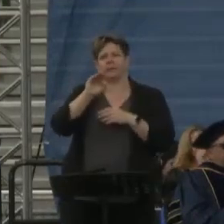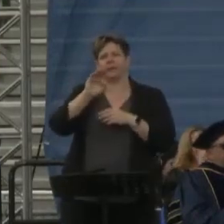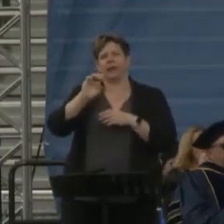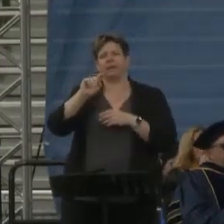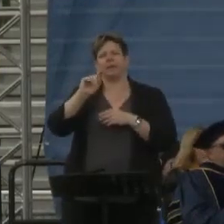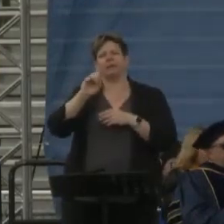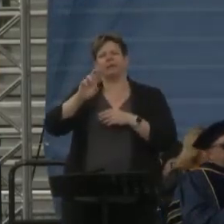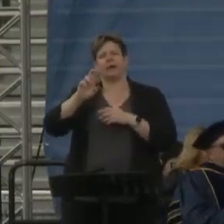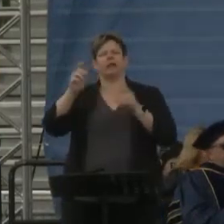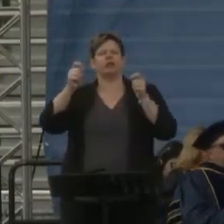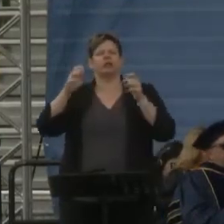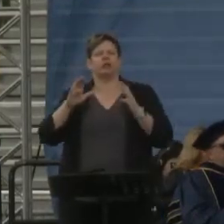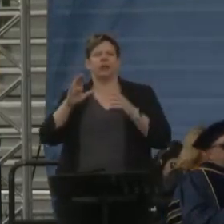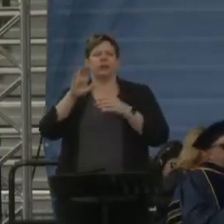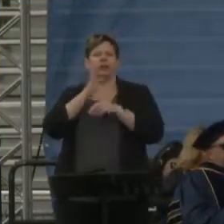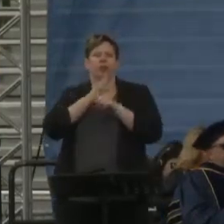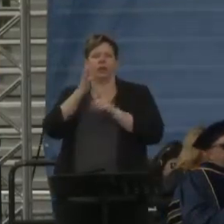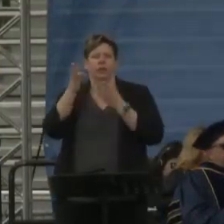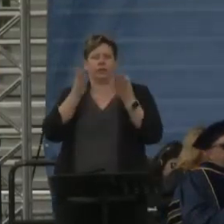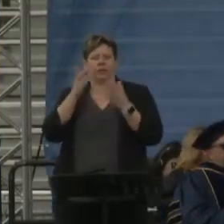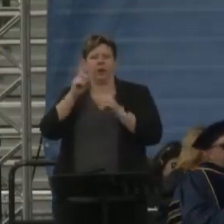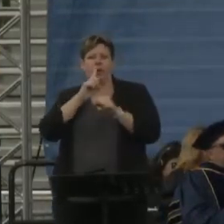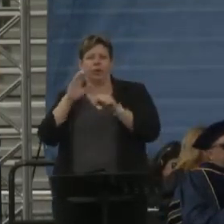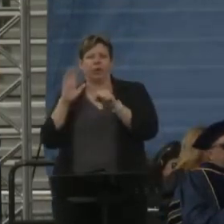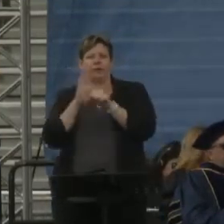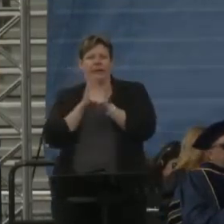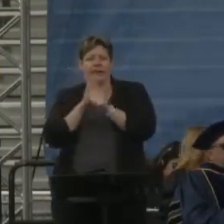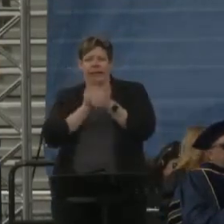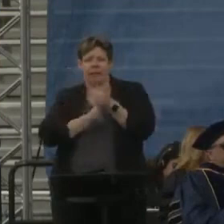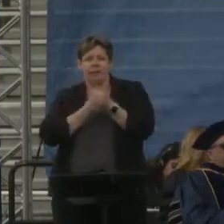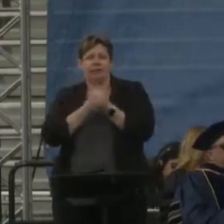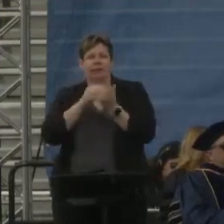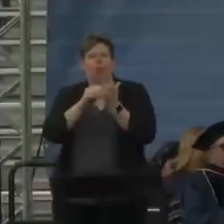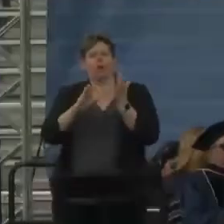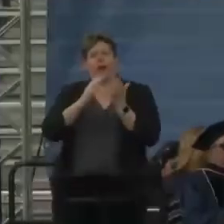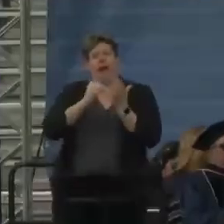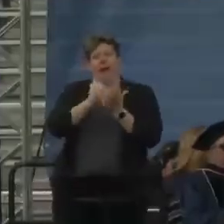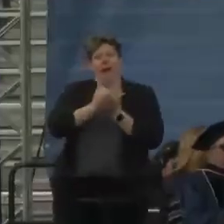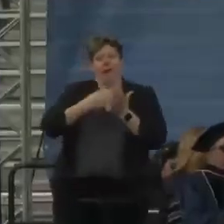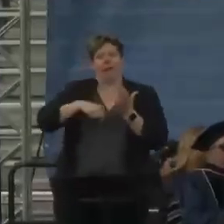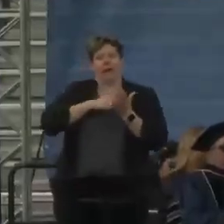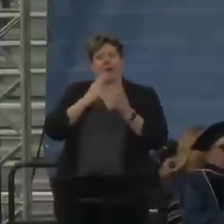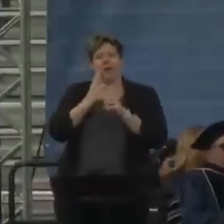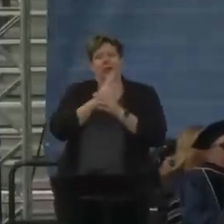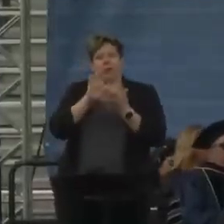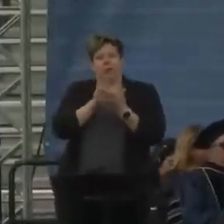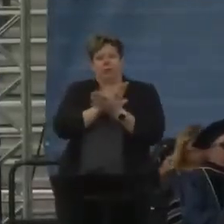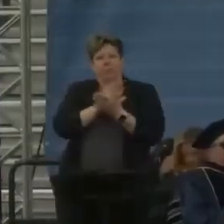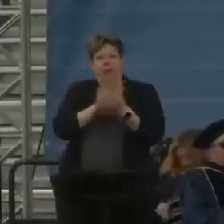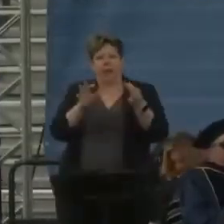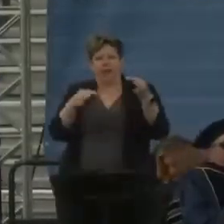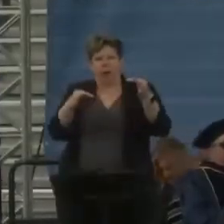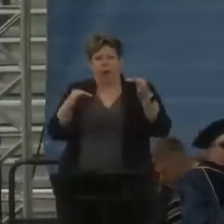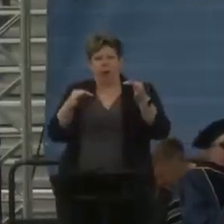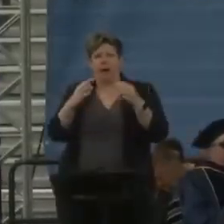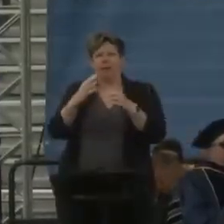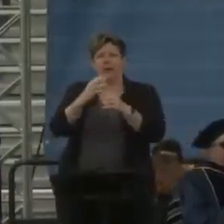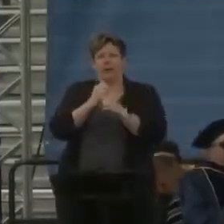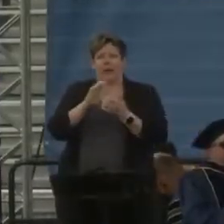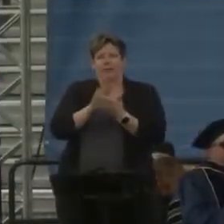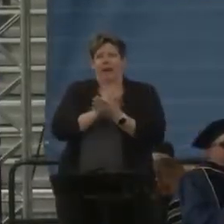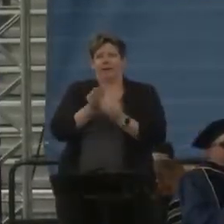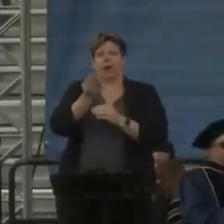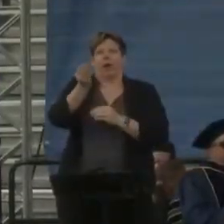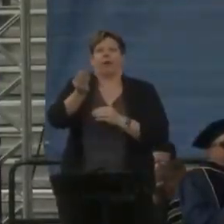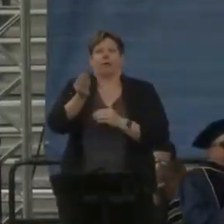of Career Services, for your dedication to students and for helping us use the piece of paper we are about to receive to land a job